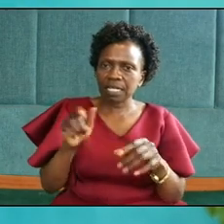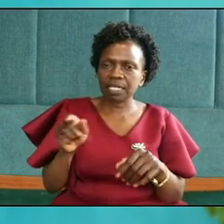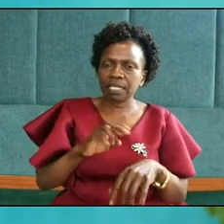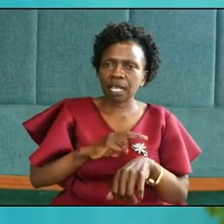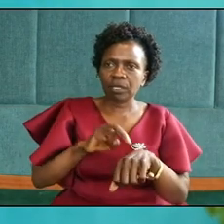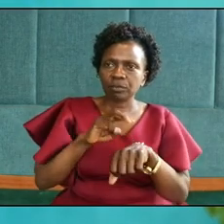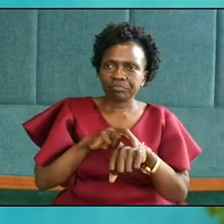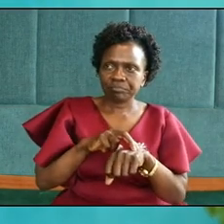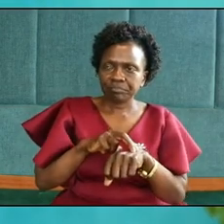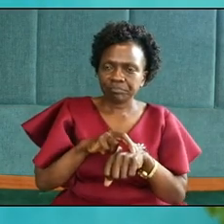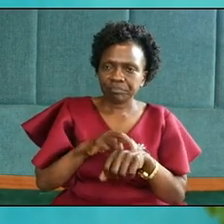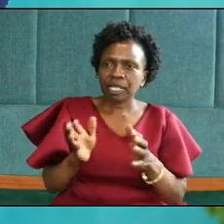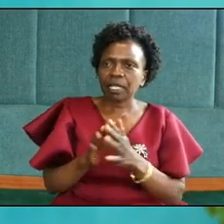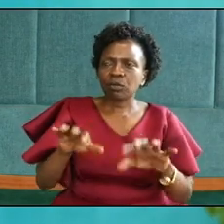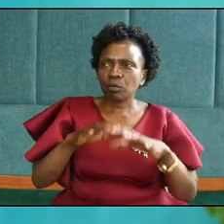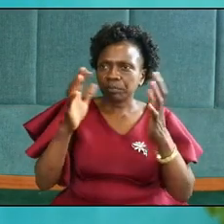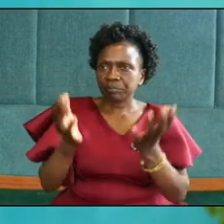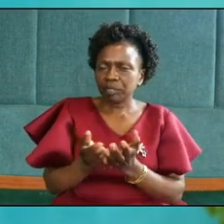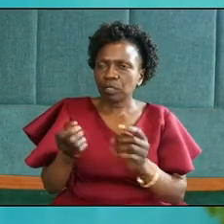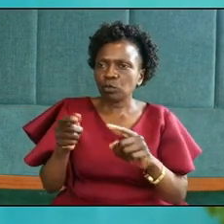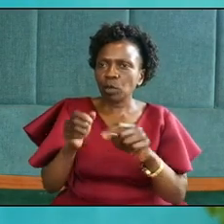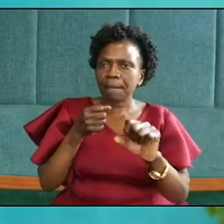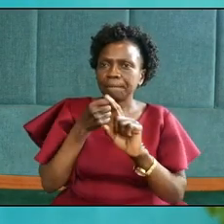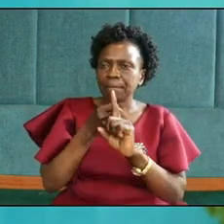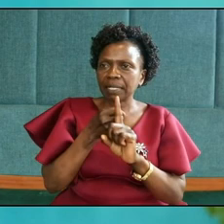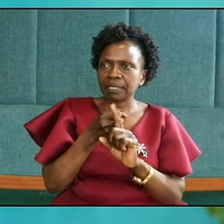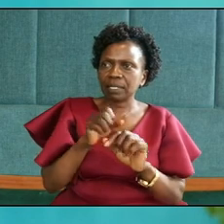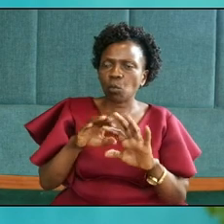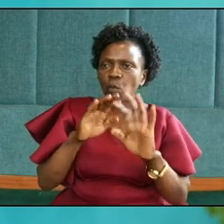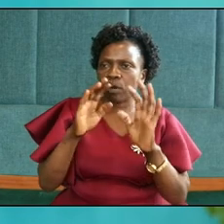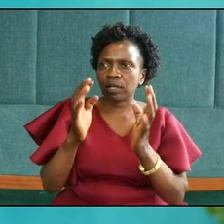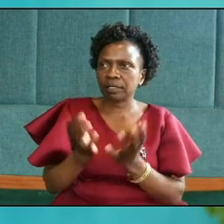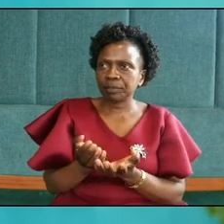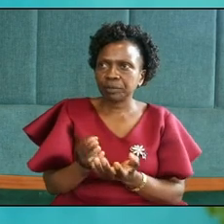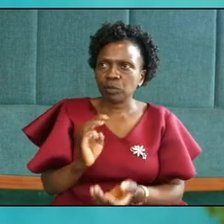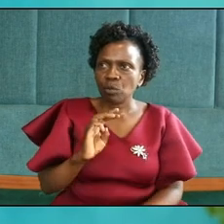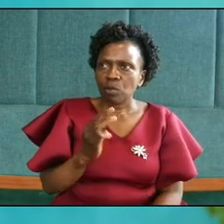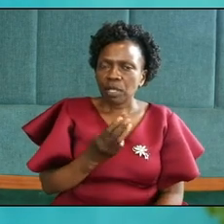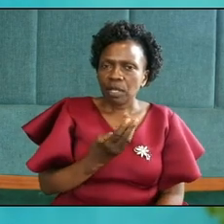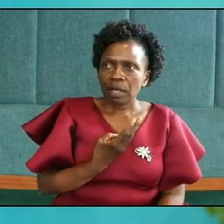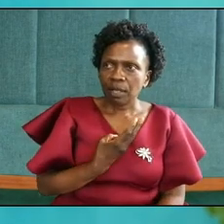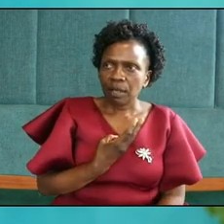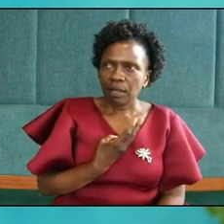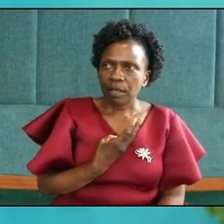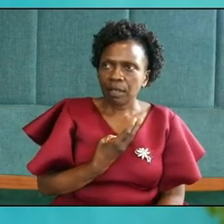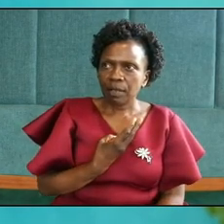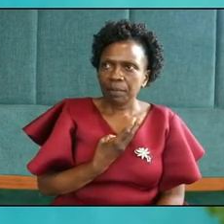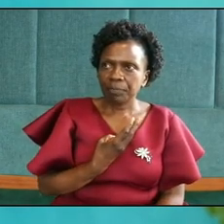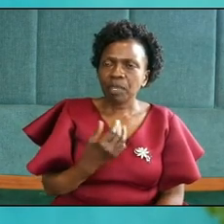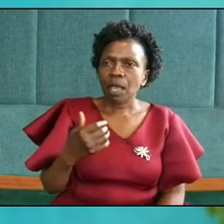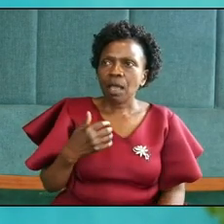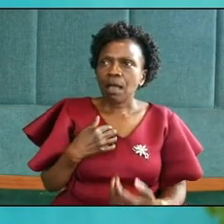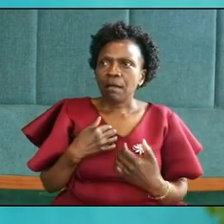country and globally to impact the world. We have ongoing trainings. We